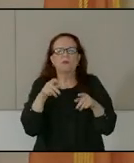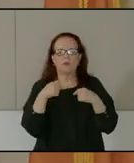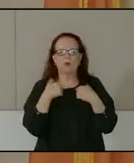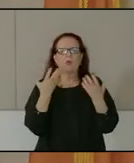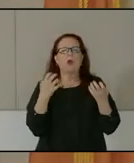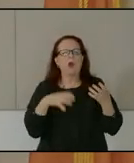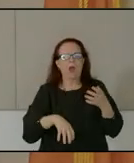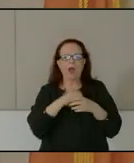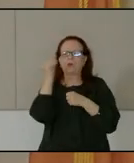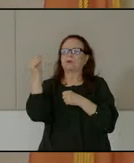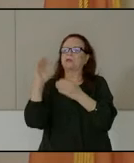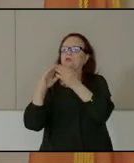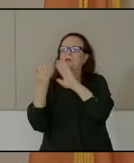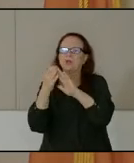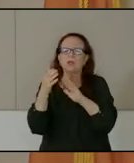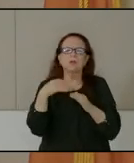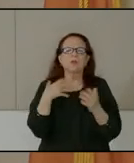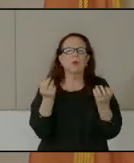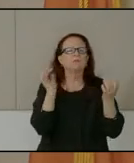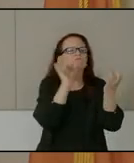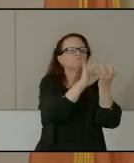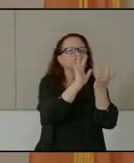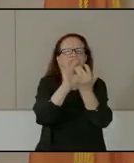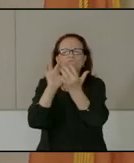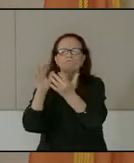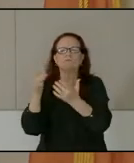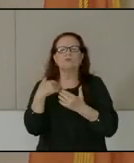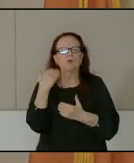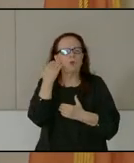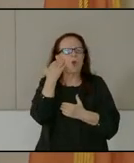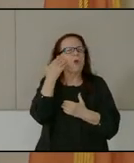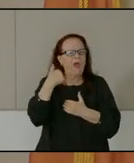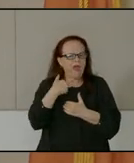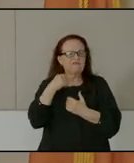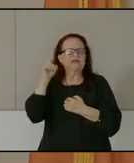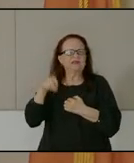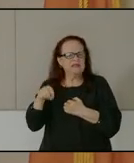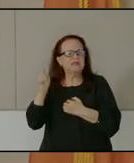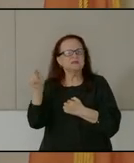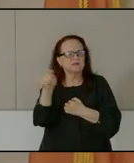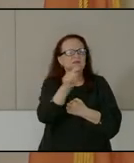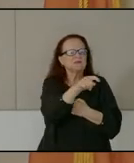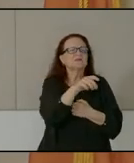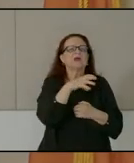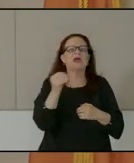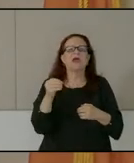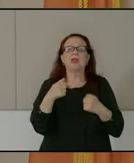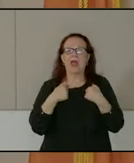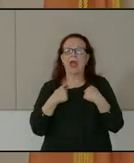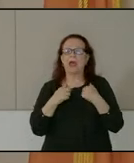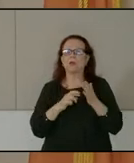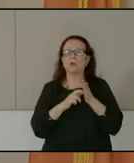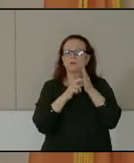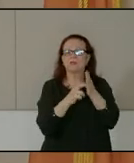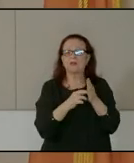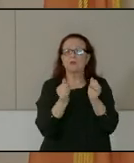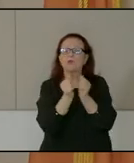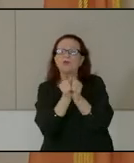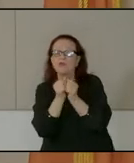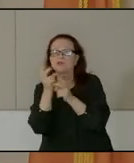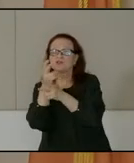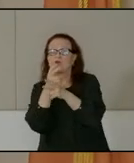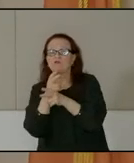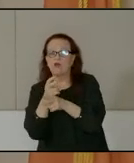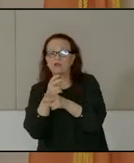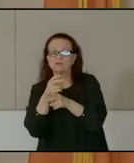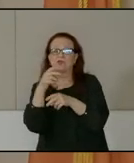community. So, you know, we know that the need is certainly there. And as somebody who represents, I think along with Supervisor Chaffee and